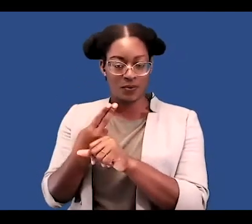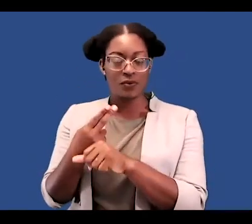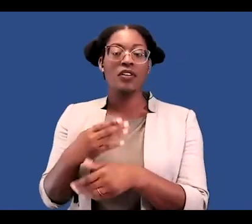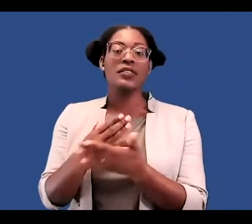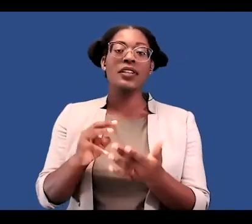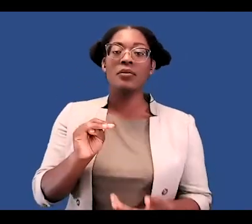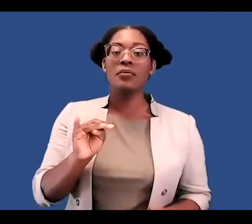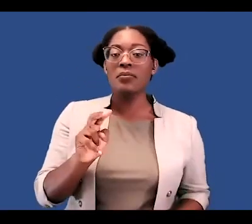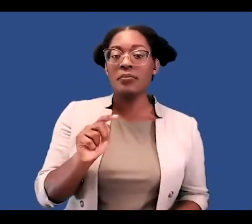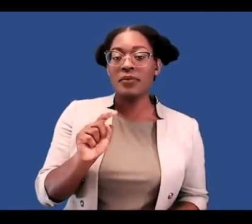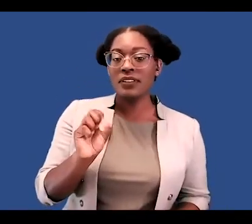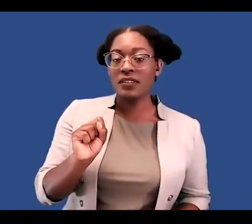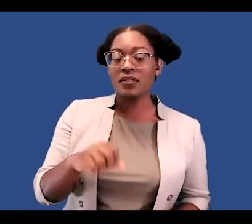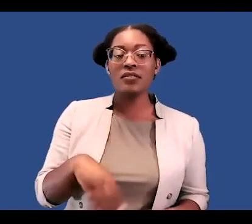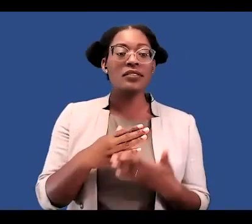Some mints,